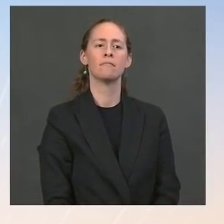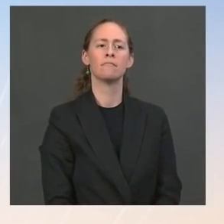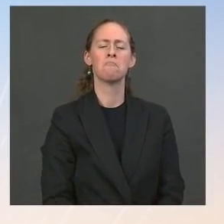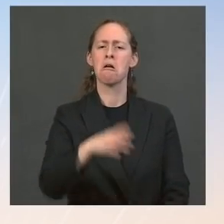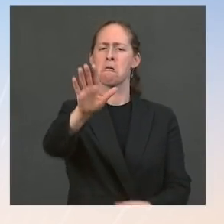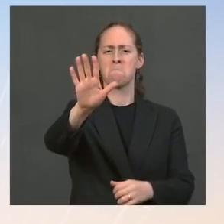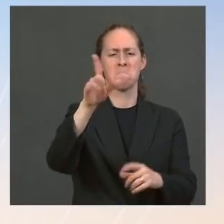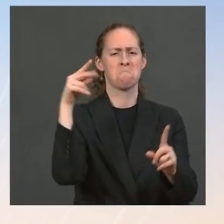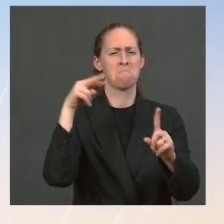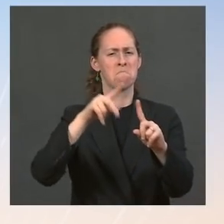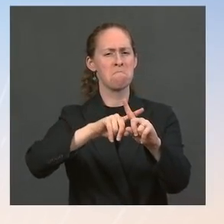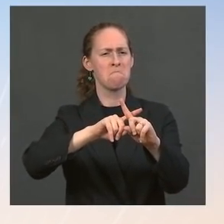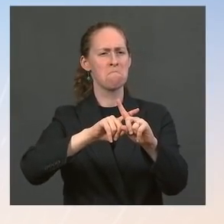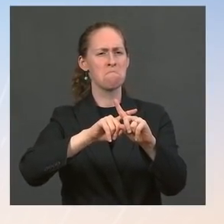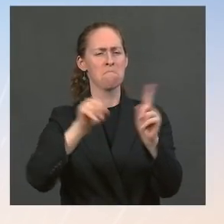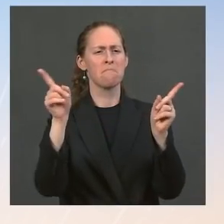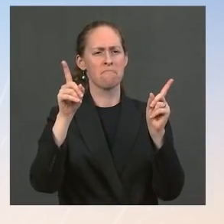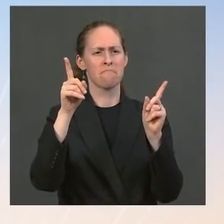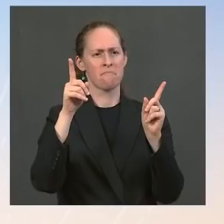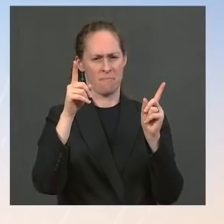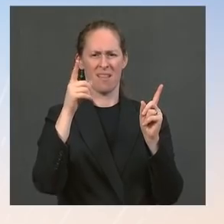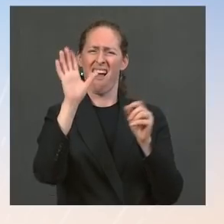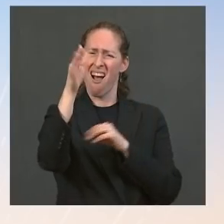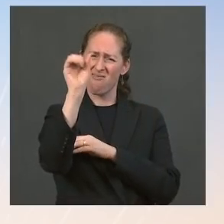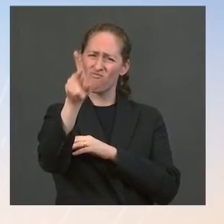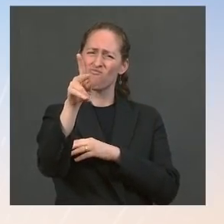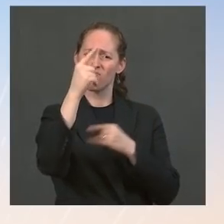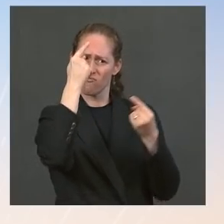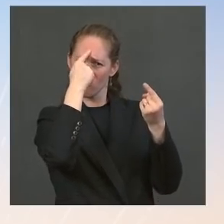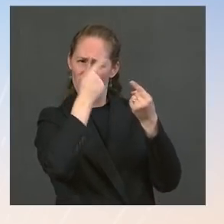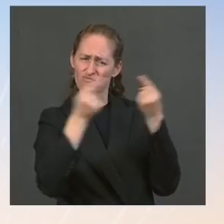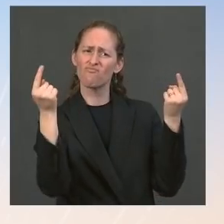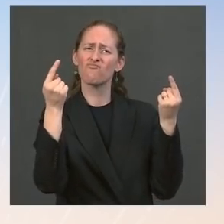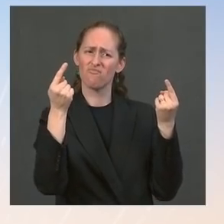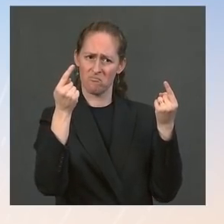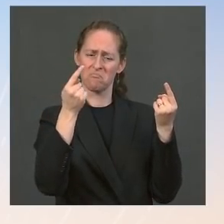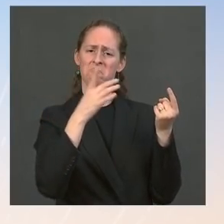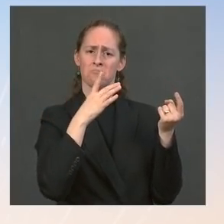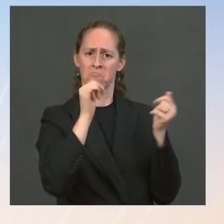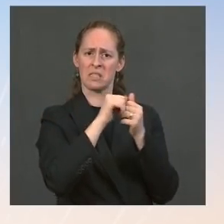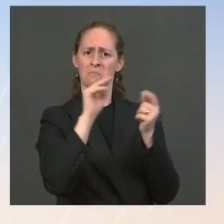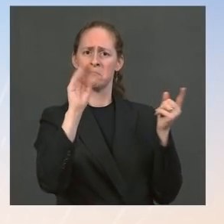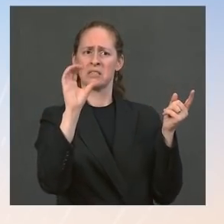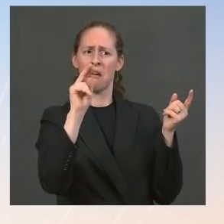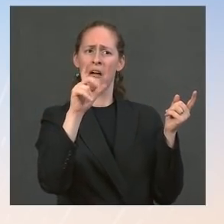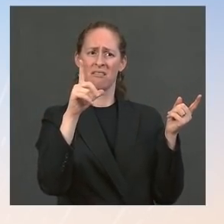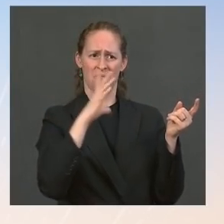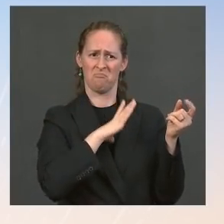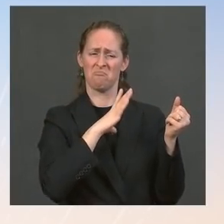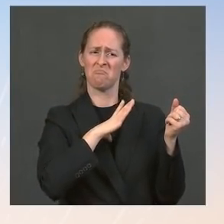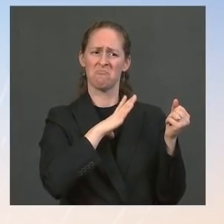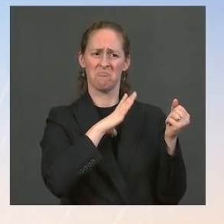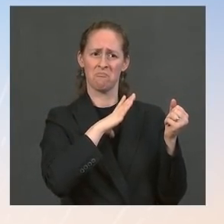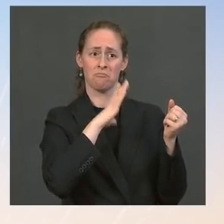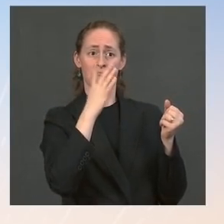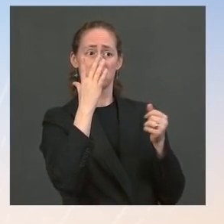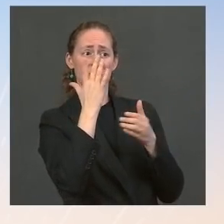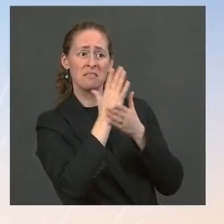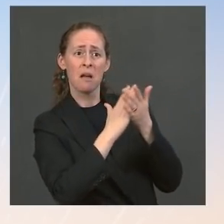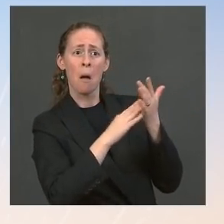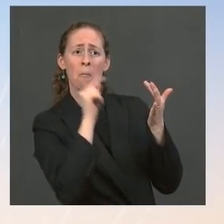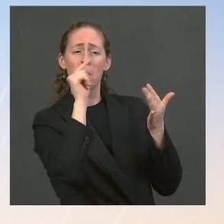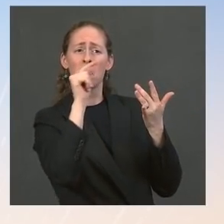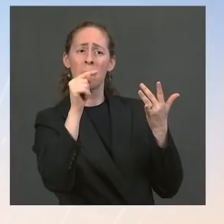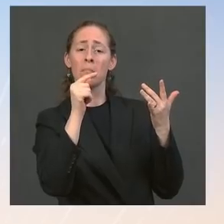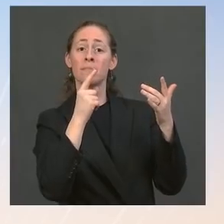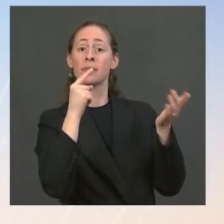he does with Senator McConnell, about how he's approached the debt limit. You're also going to have areas where you may come to agreement on, as